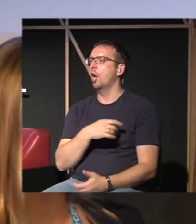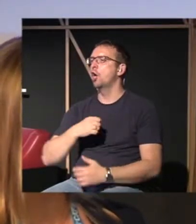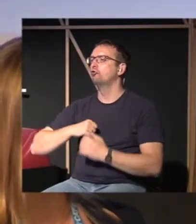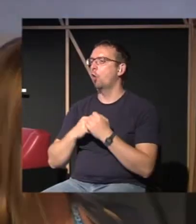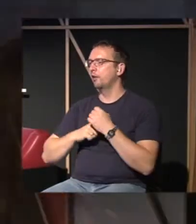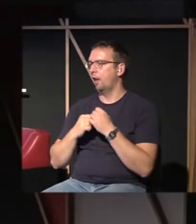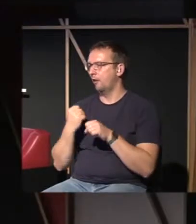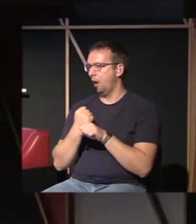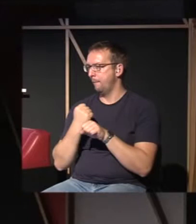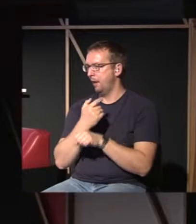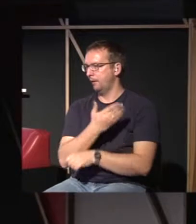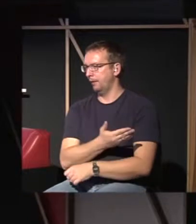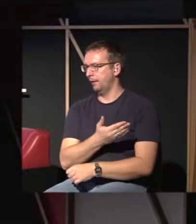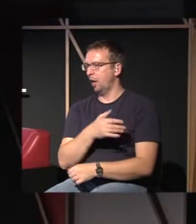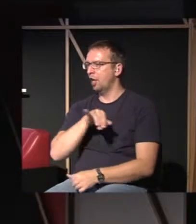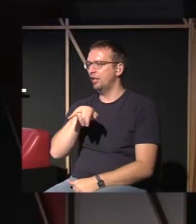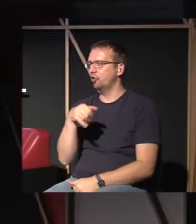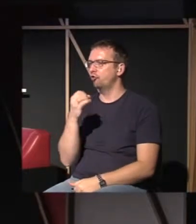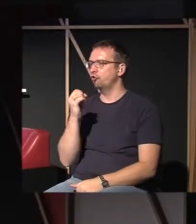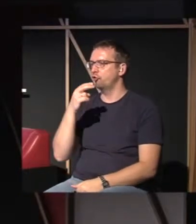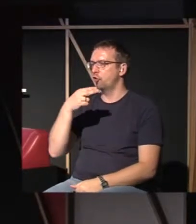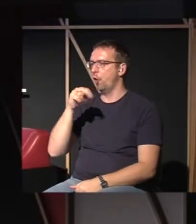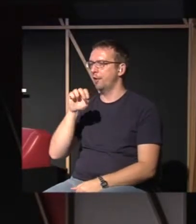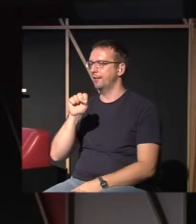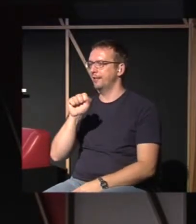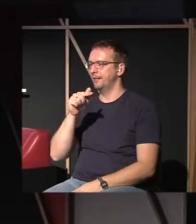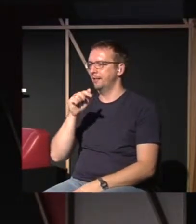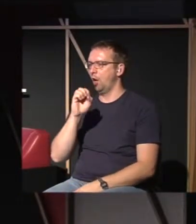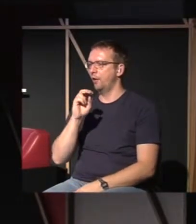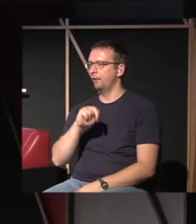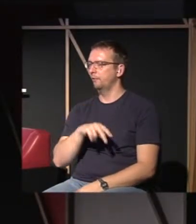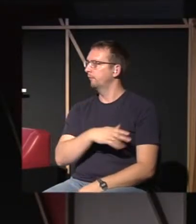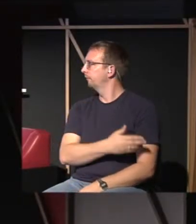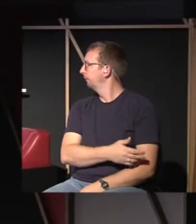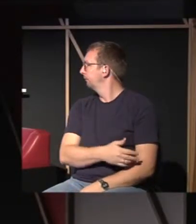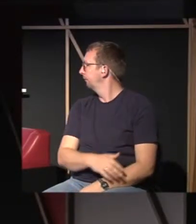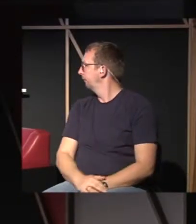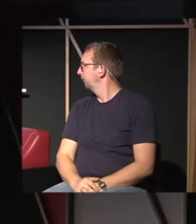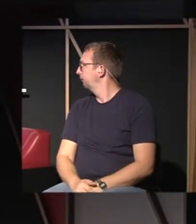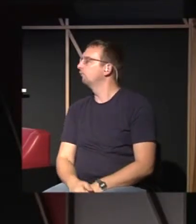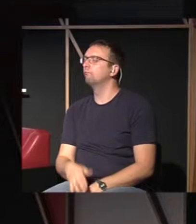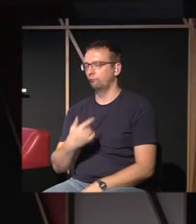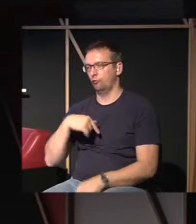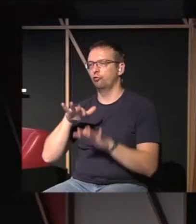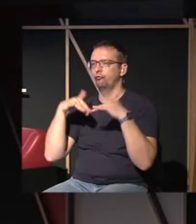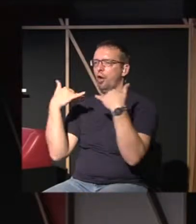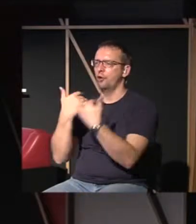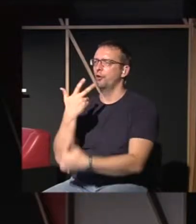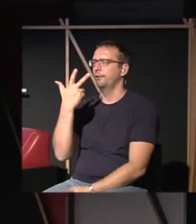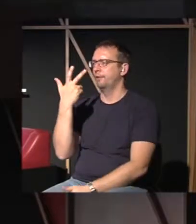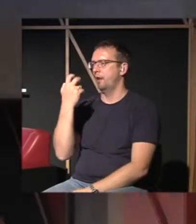So our stadium is 30 years old, and when it was first built in 1989, it was the first